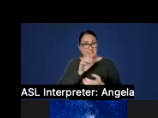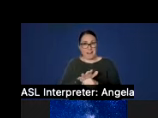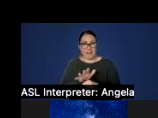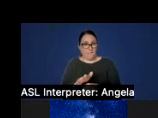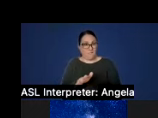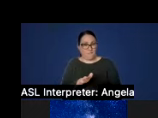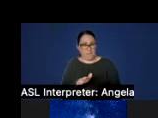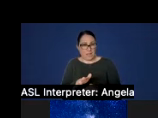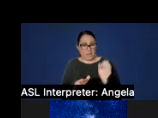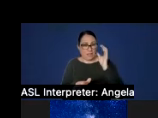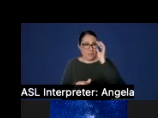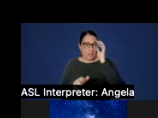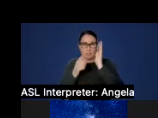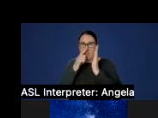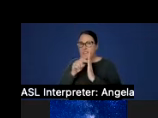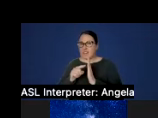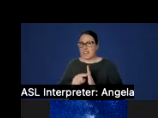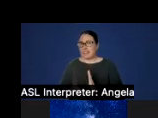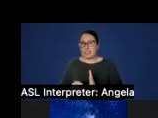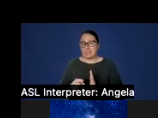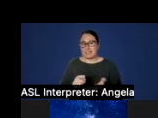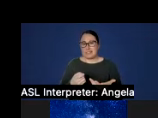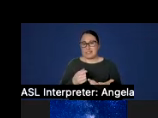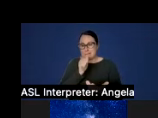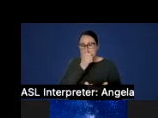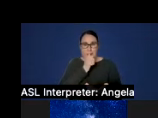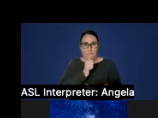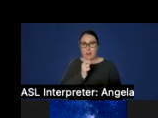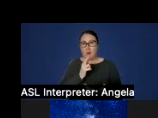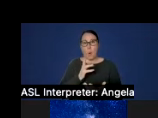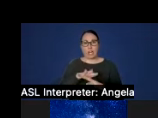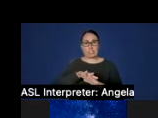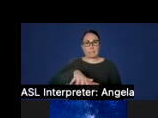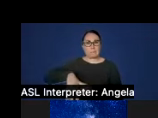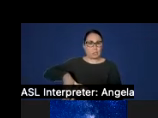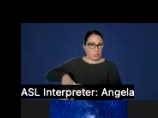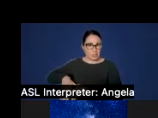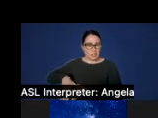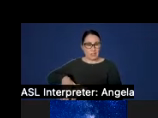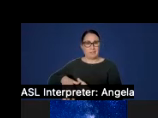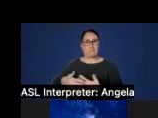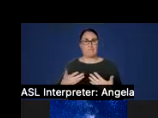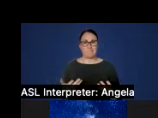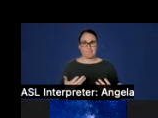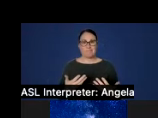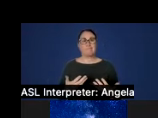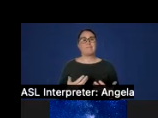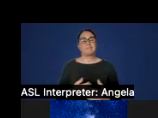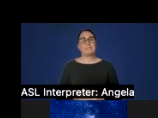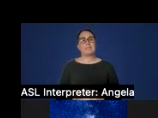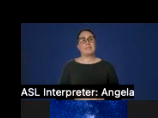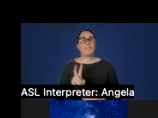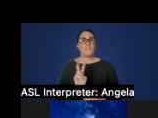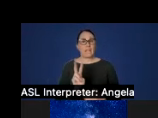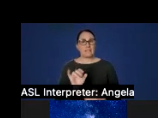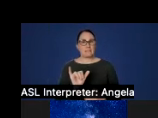investigations suffer or simply get mired in bureaucracy as the FBI and tribal police try to work together. Victims like Donna